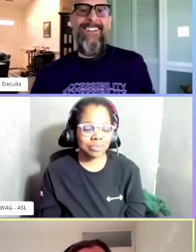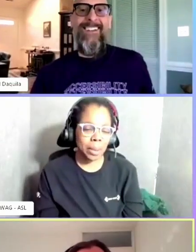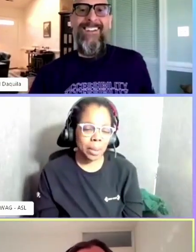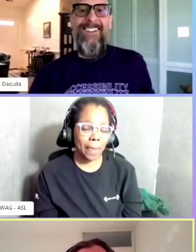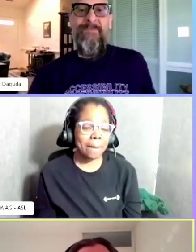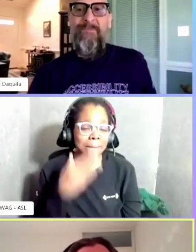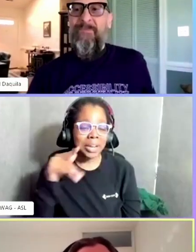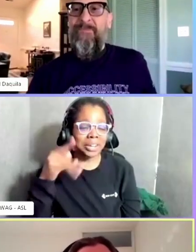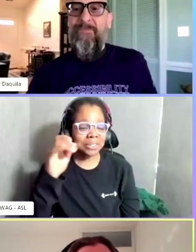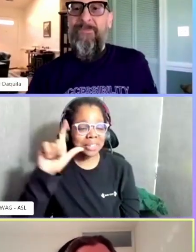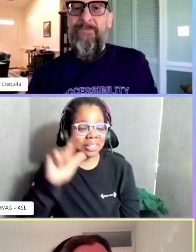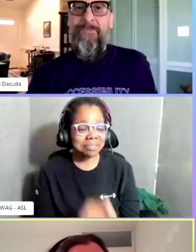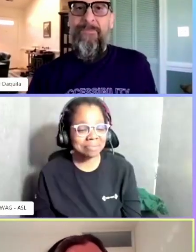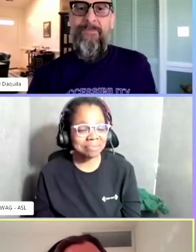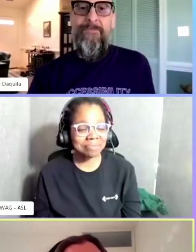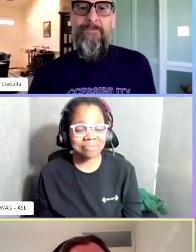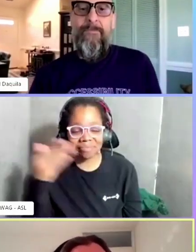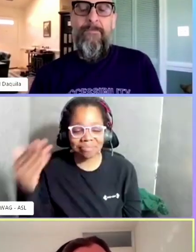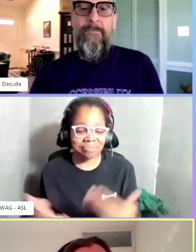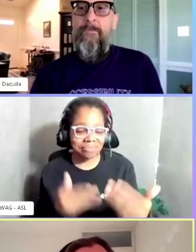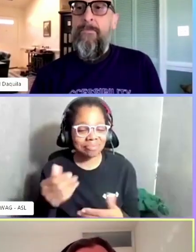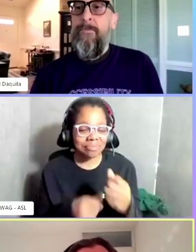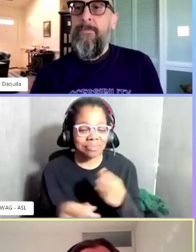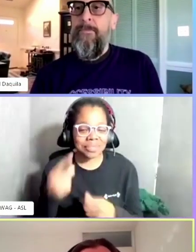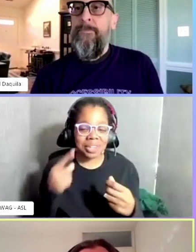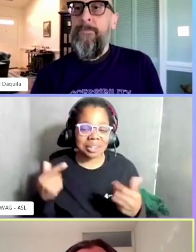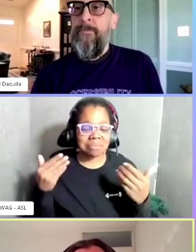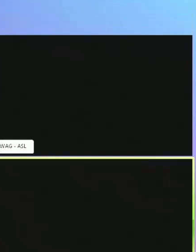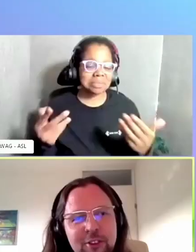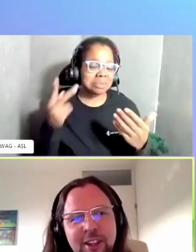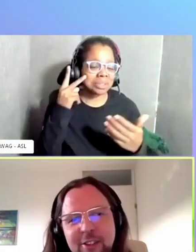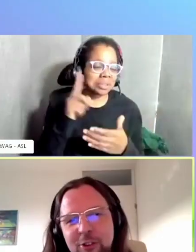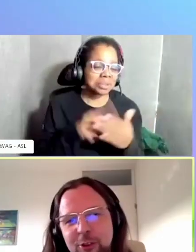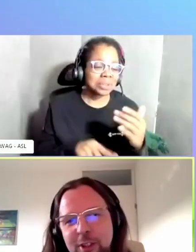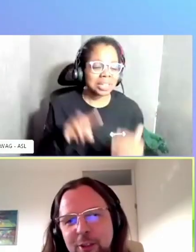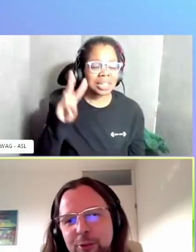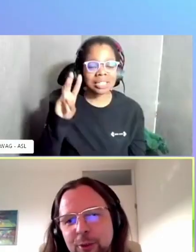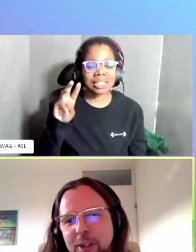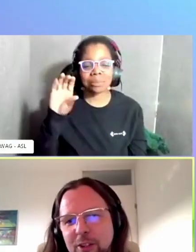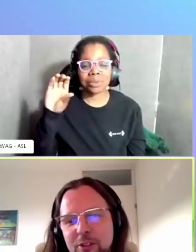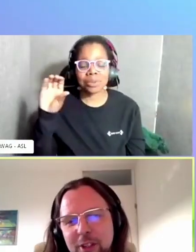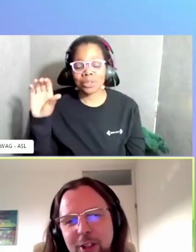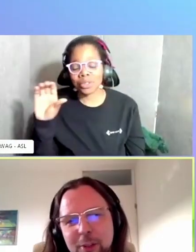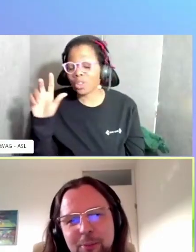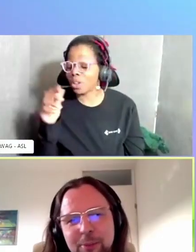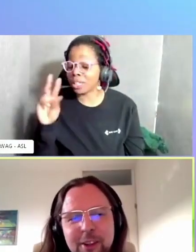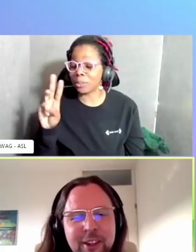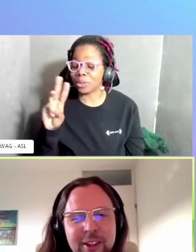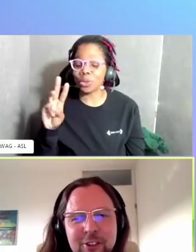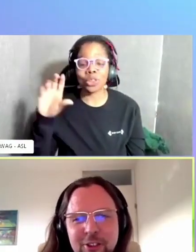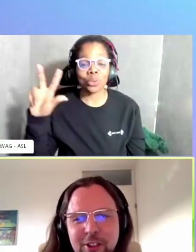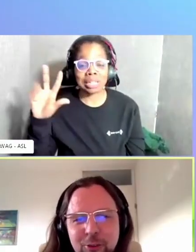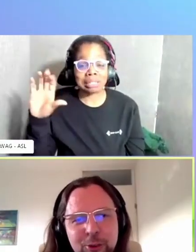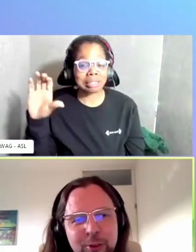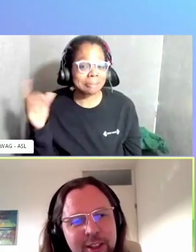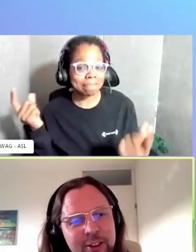Thanks, Phil. Welcome, everybody. So let's see what the W3C has cooking for us. Got